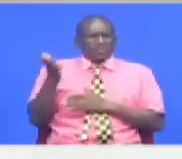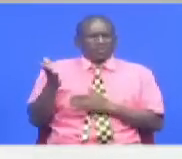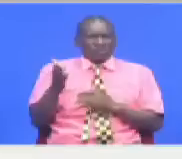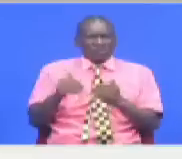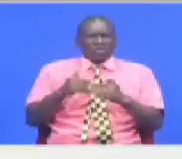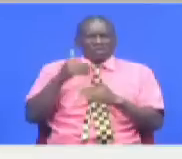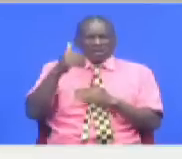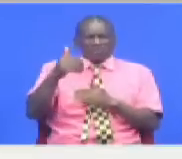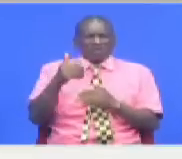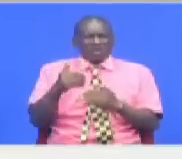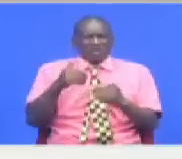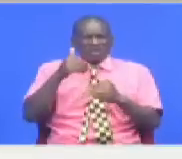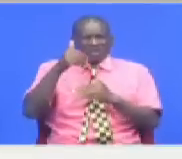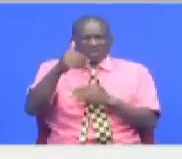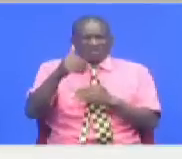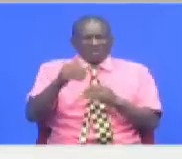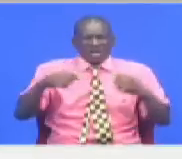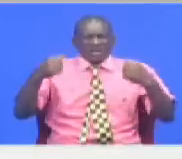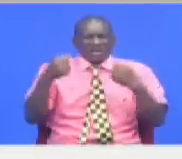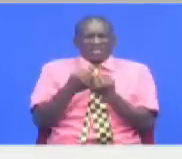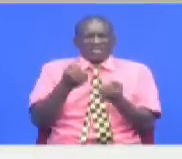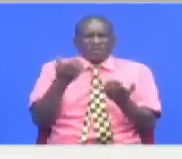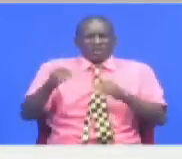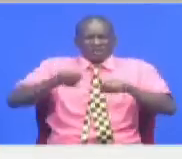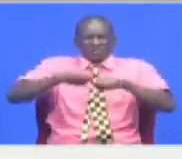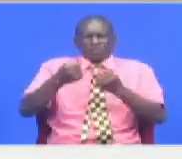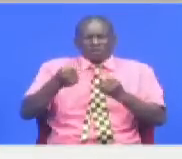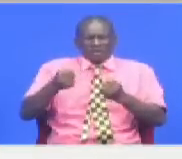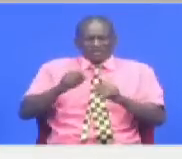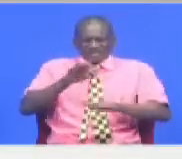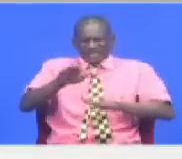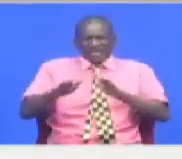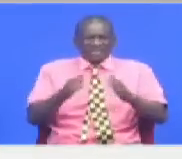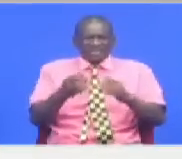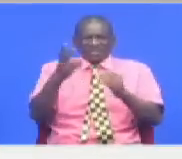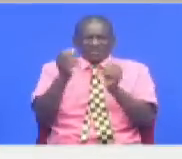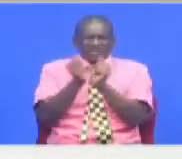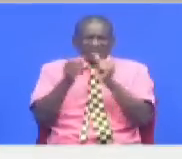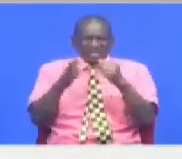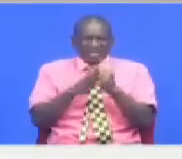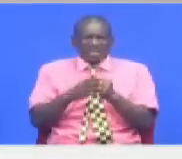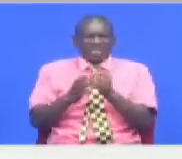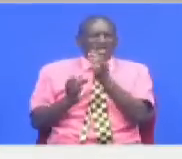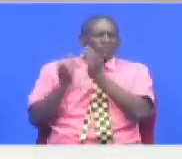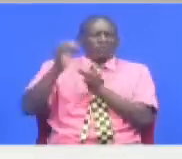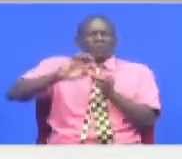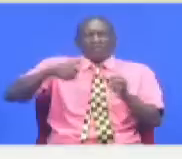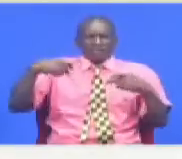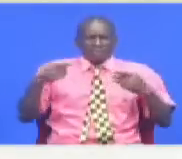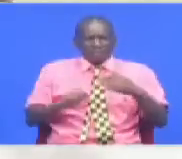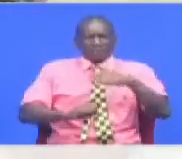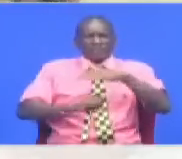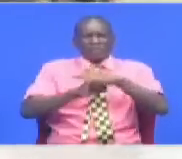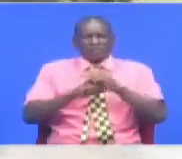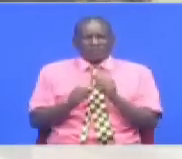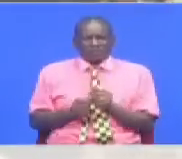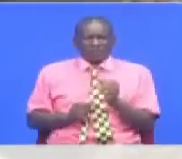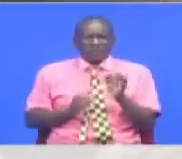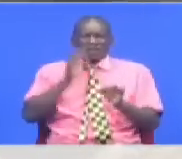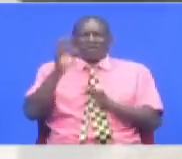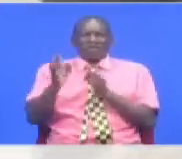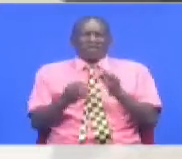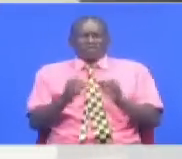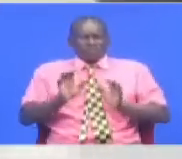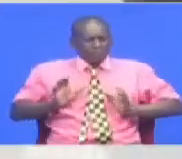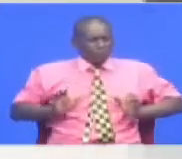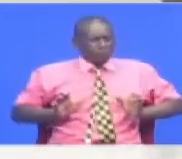fall that saw him break his hips in 2013. Despite treatment, he was mostly dependent on others for support. If you just